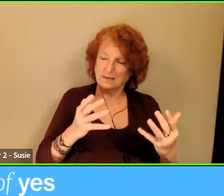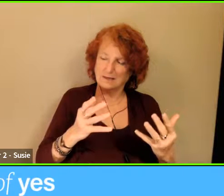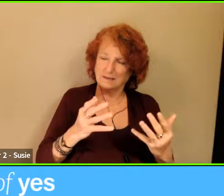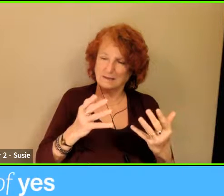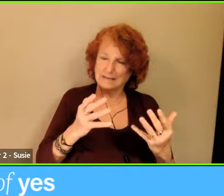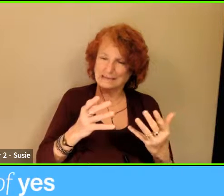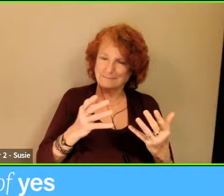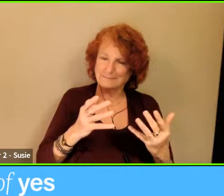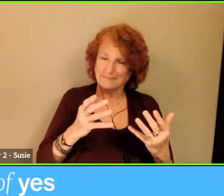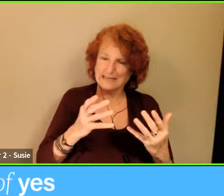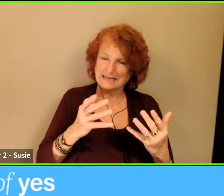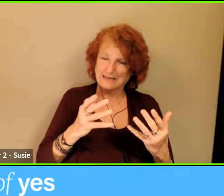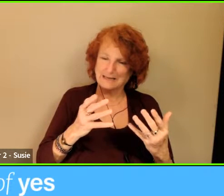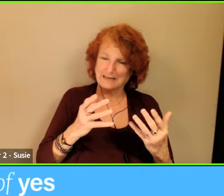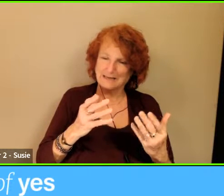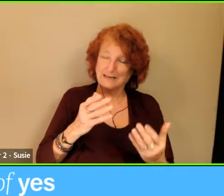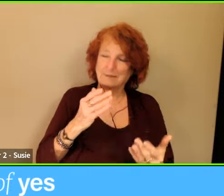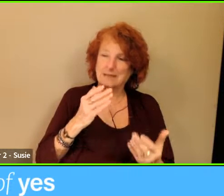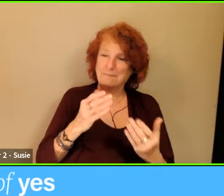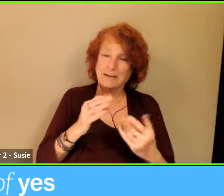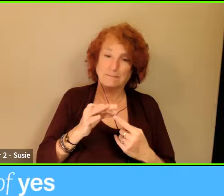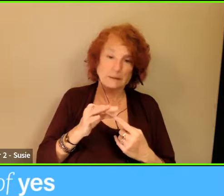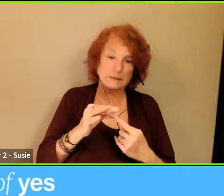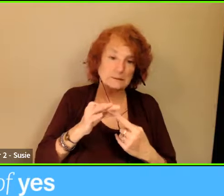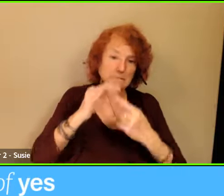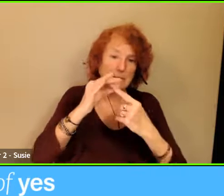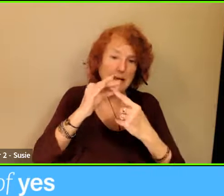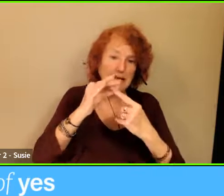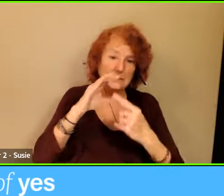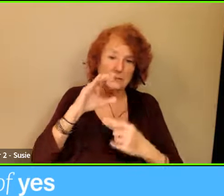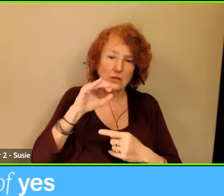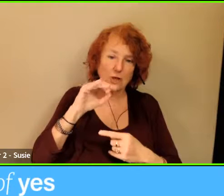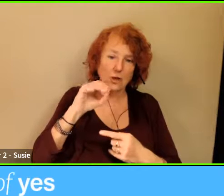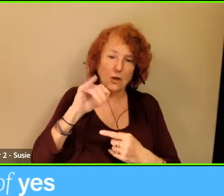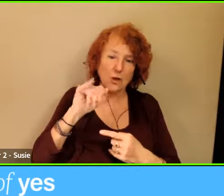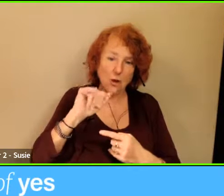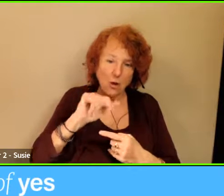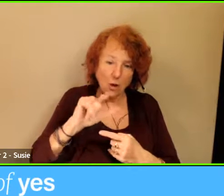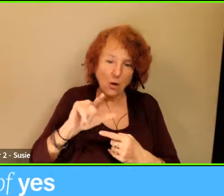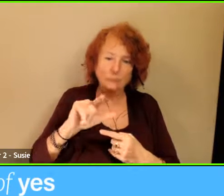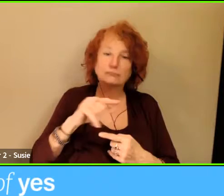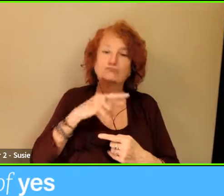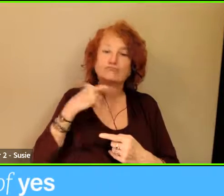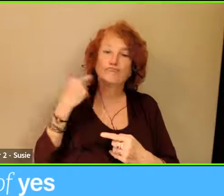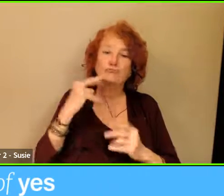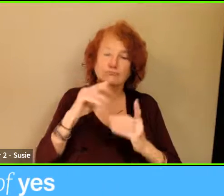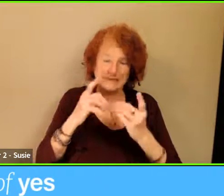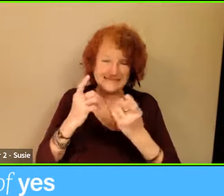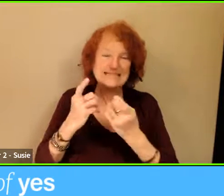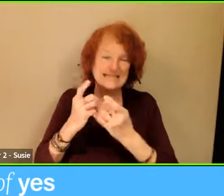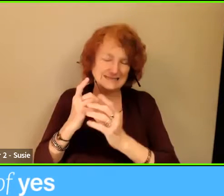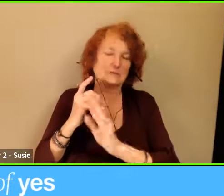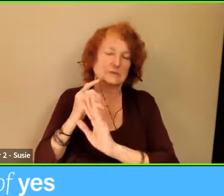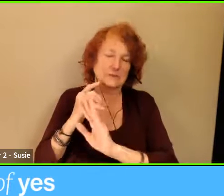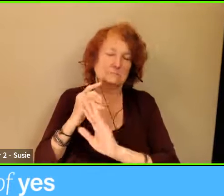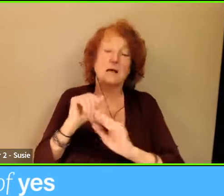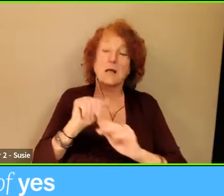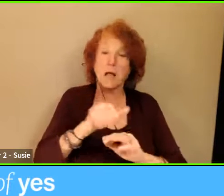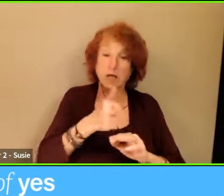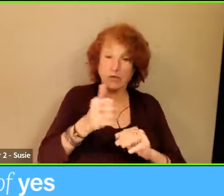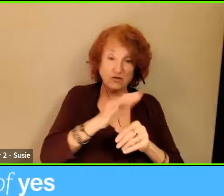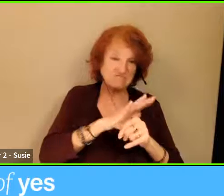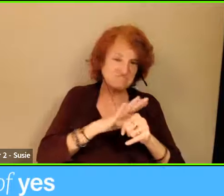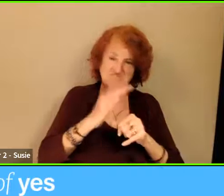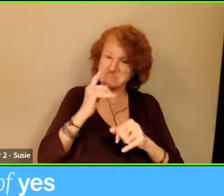certain areas, maybe special coastal risk districts or something like that, that new development is leading to